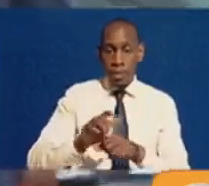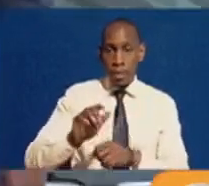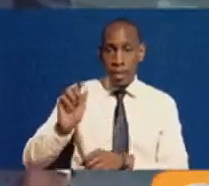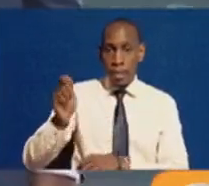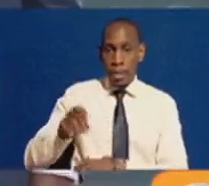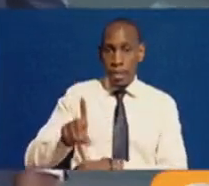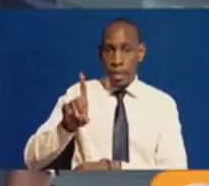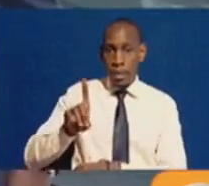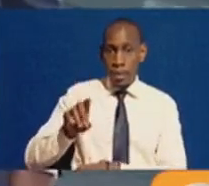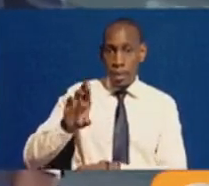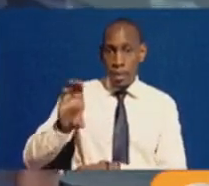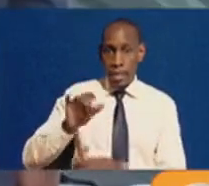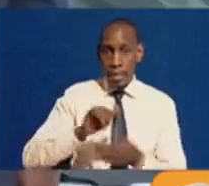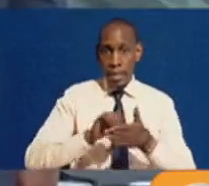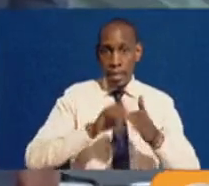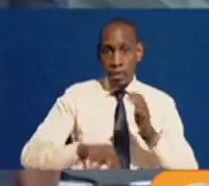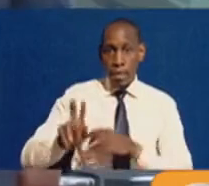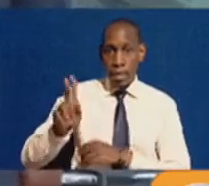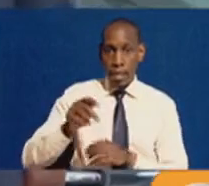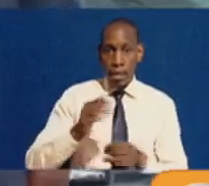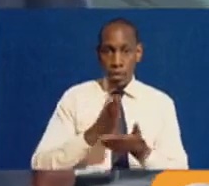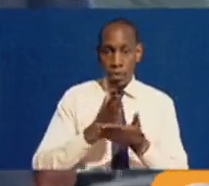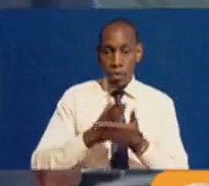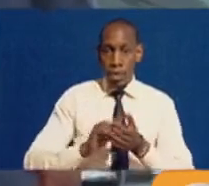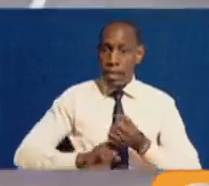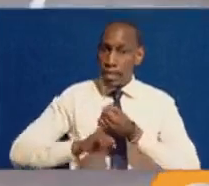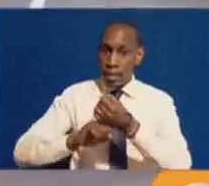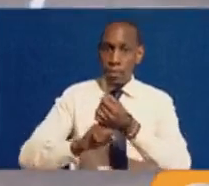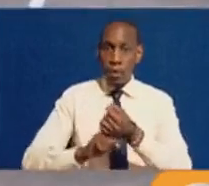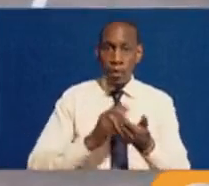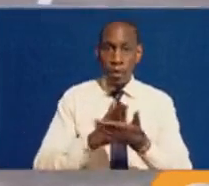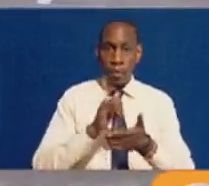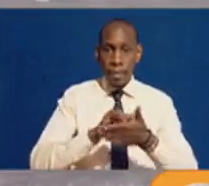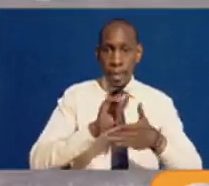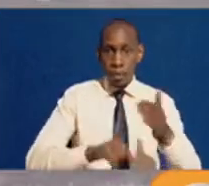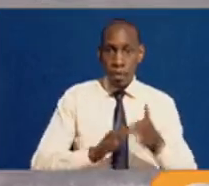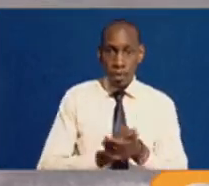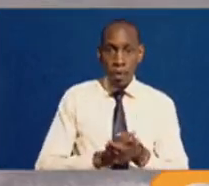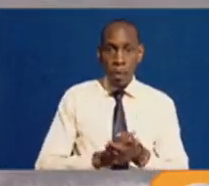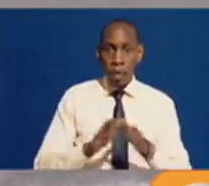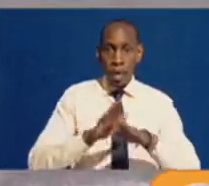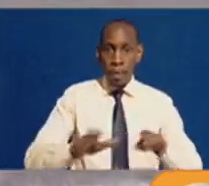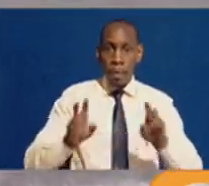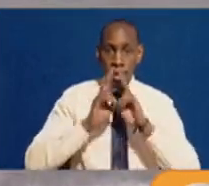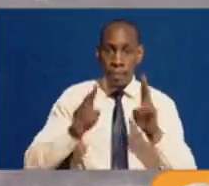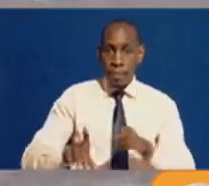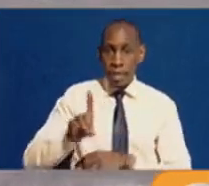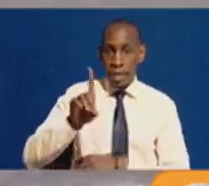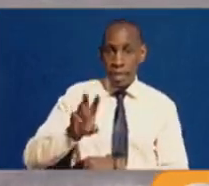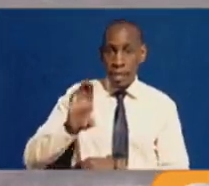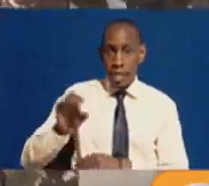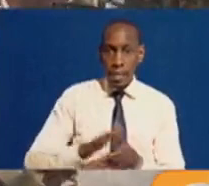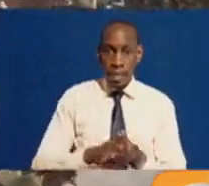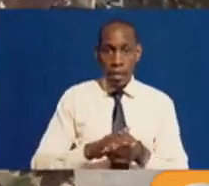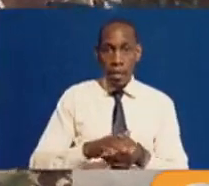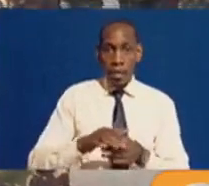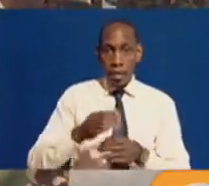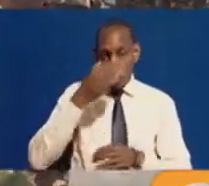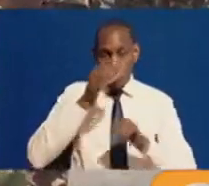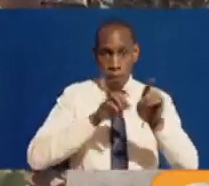Felix Tshisekedi that Kenya will stand shoulder to shoulder in ensuring there is lasting peace in the DRC. His visit